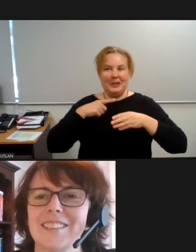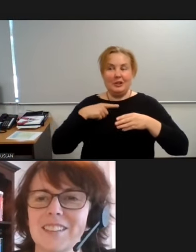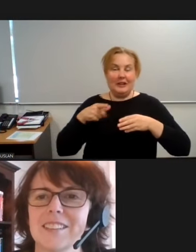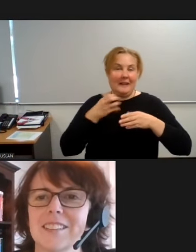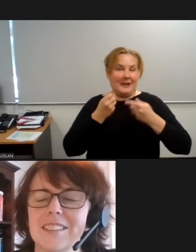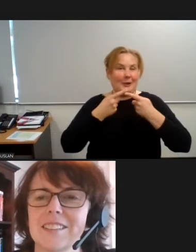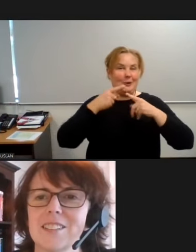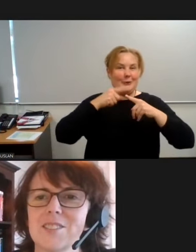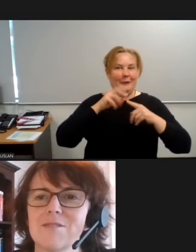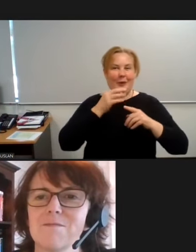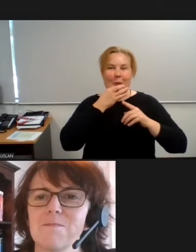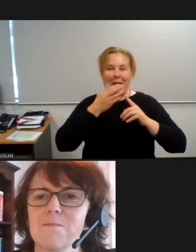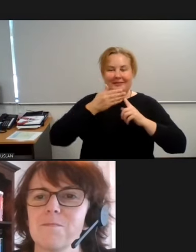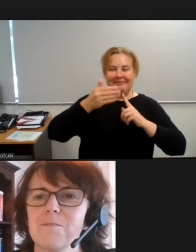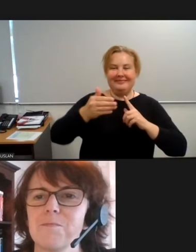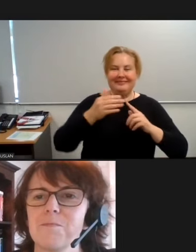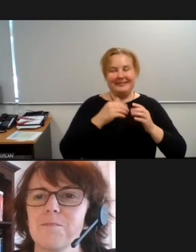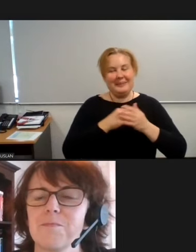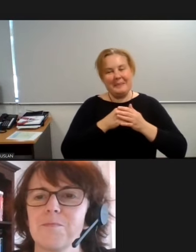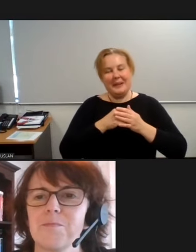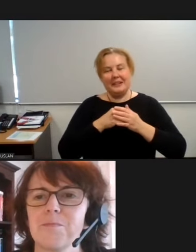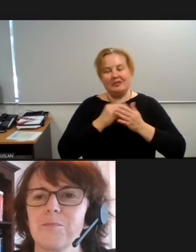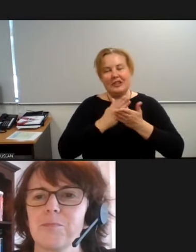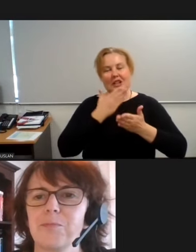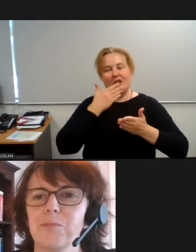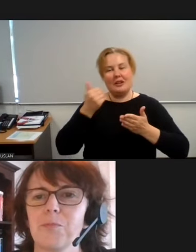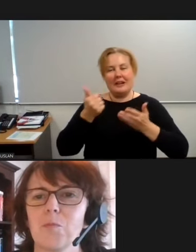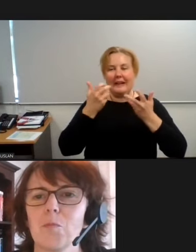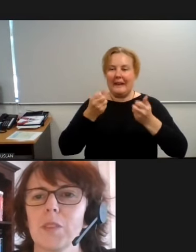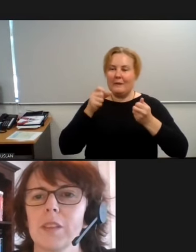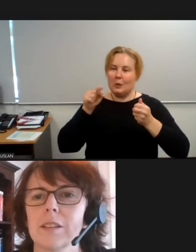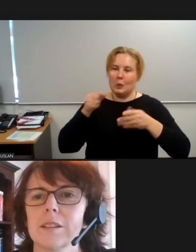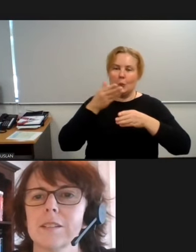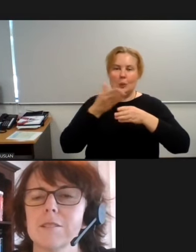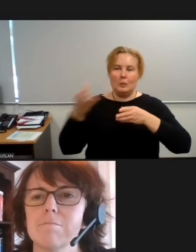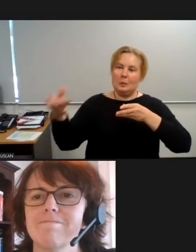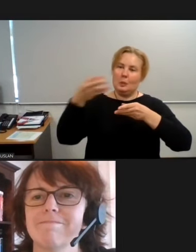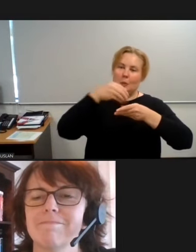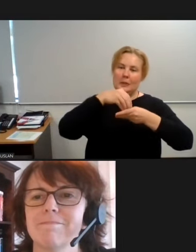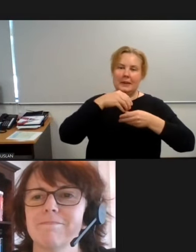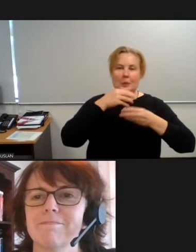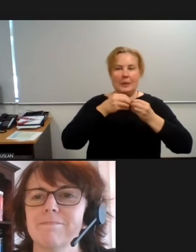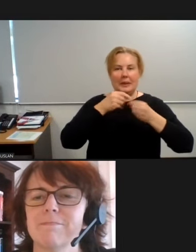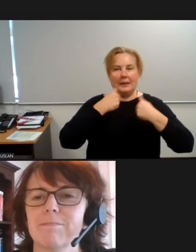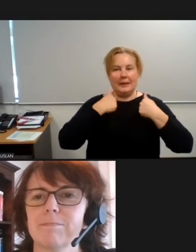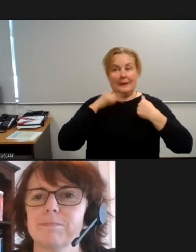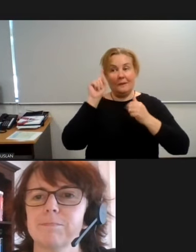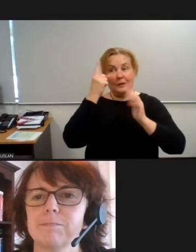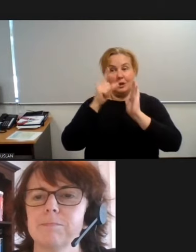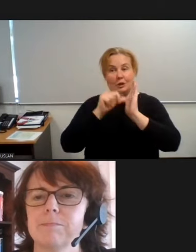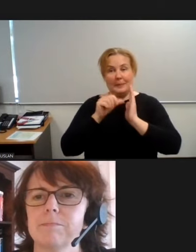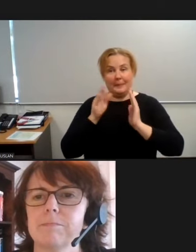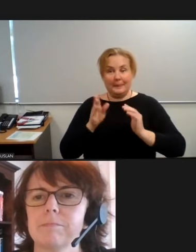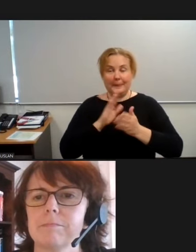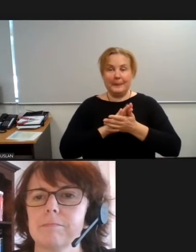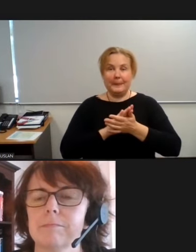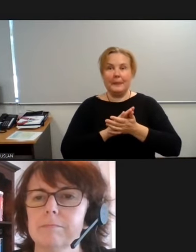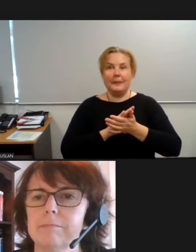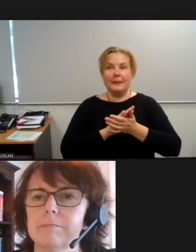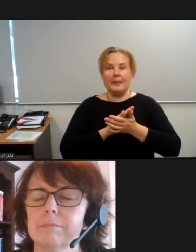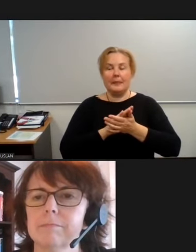for. It is really lovely to have you with us for the first time. And again, we, out of the